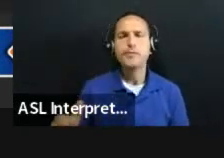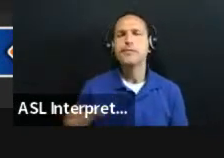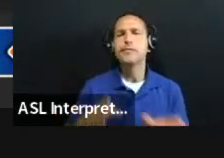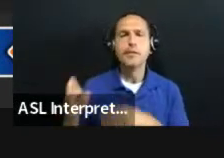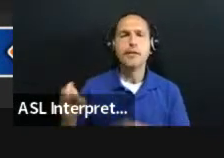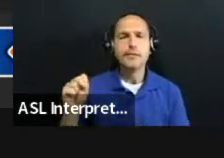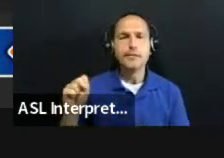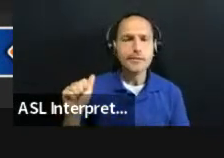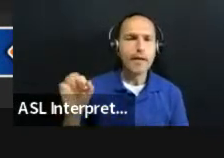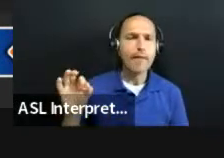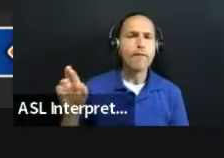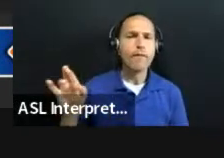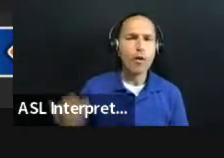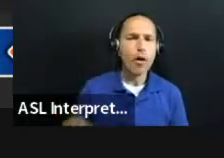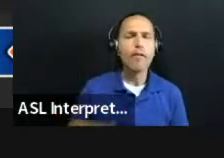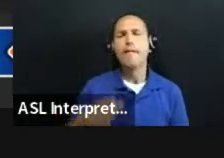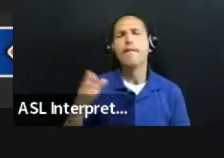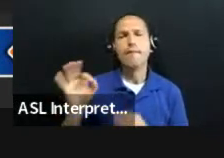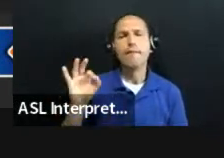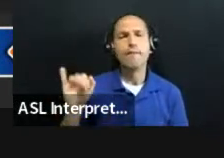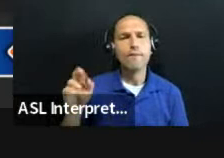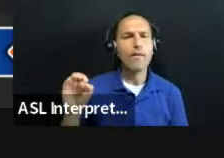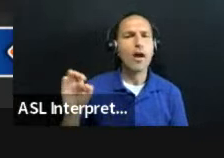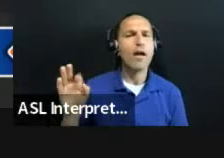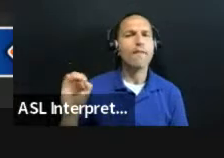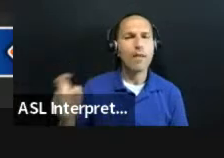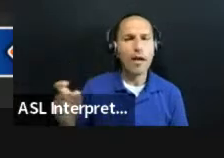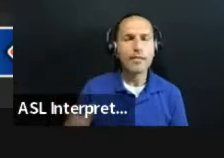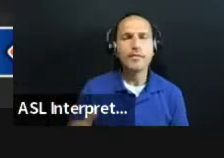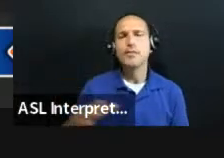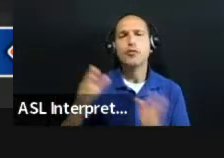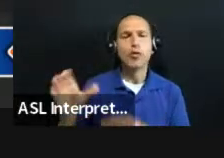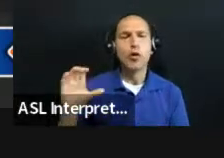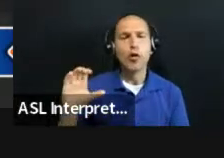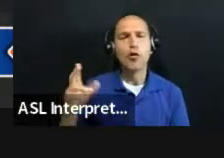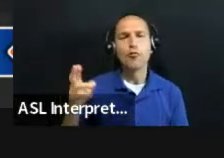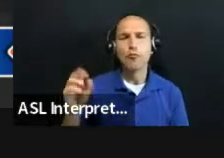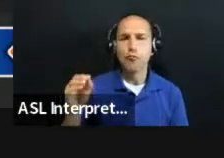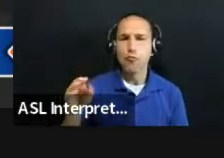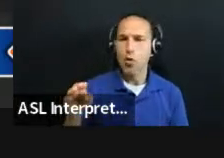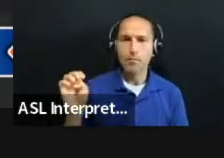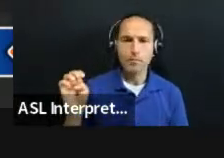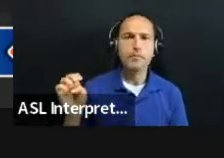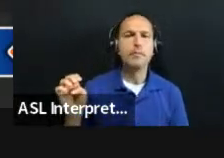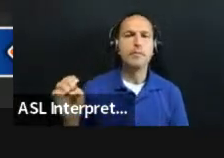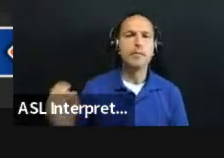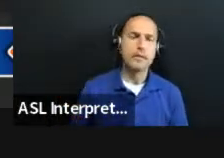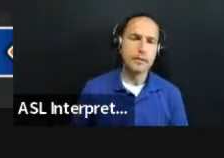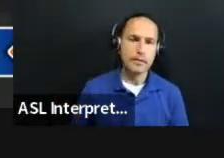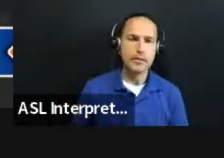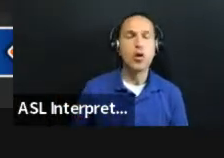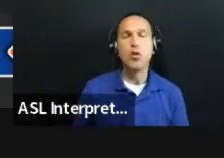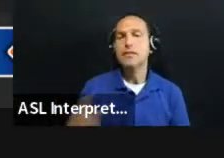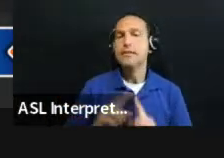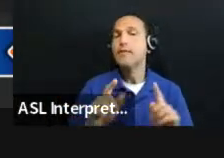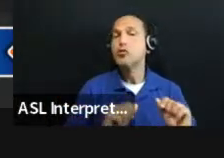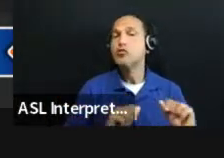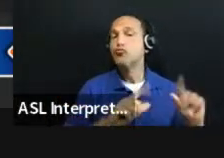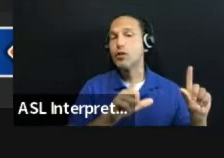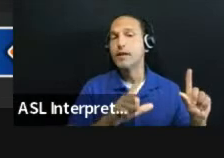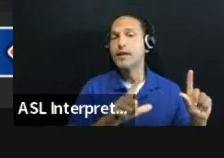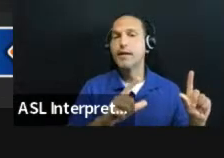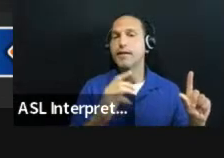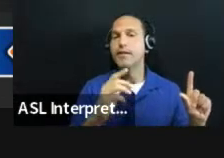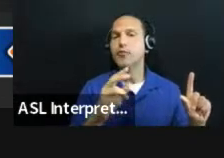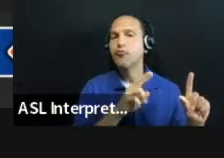Safari, Firefox, Chrome, right? And then different operating systems different screen readers, maybe such